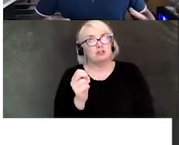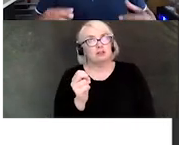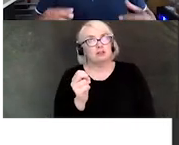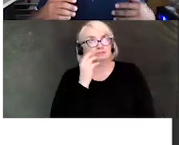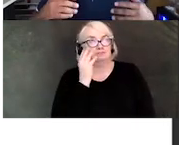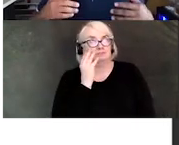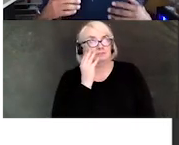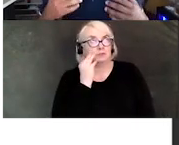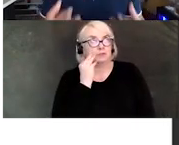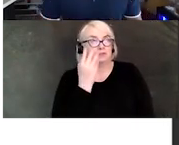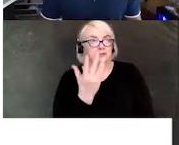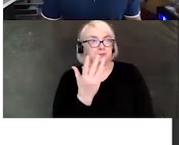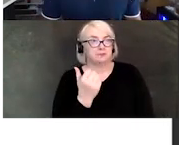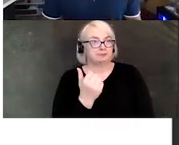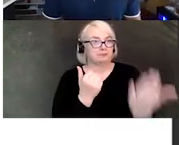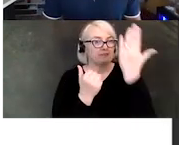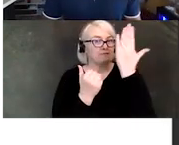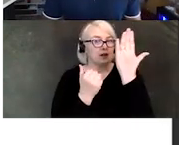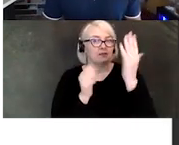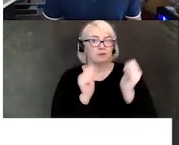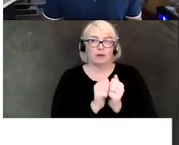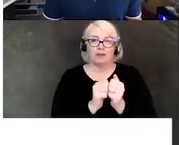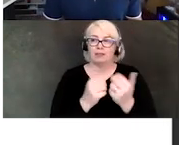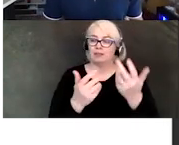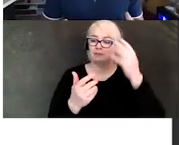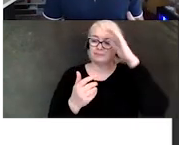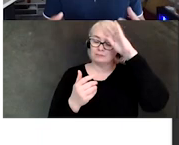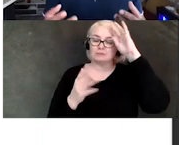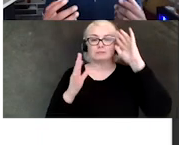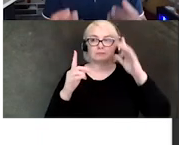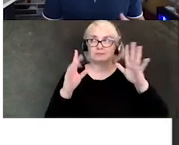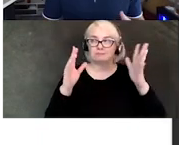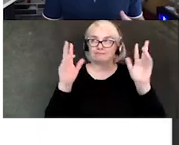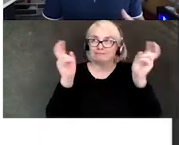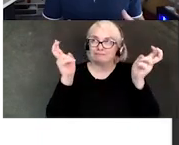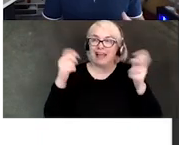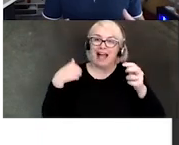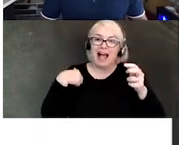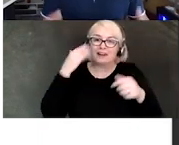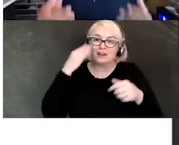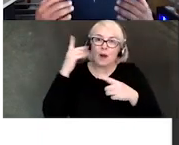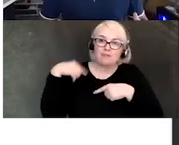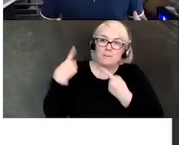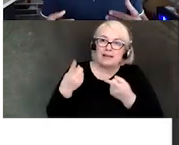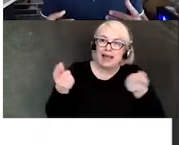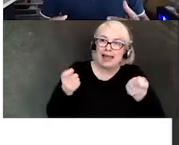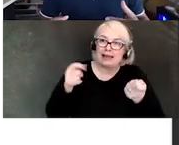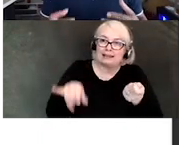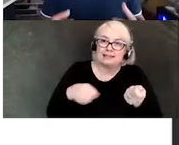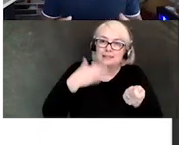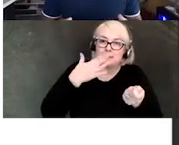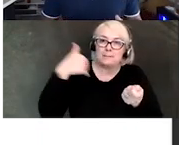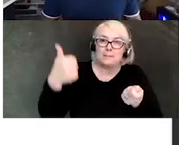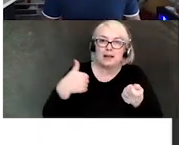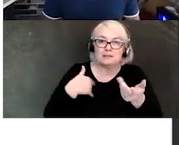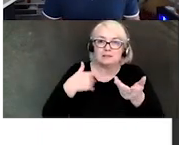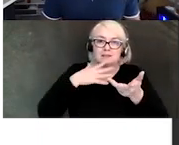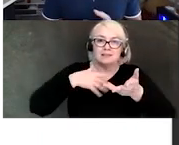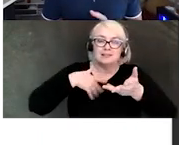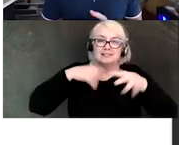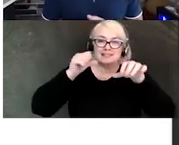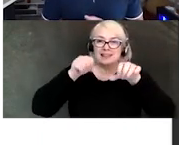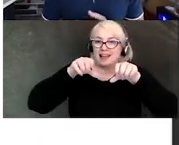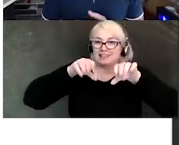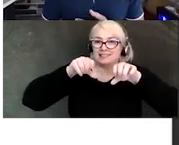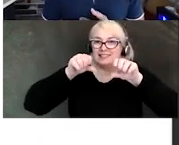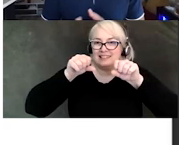I know I've been handling this as best I can, but maybe my best isn't enough. I need to buy some time. So it was a really, I think